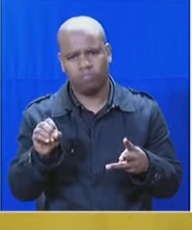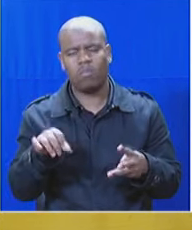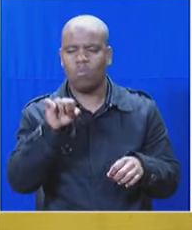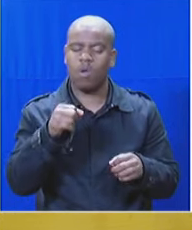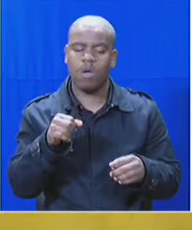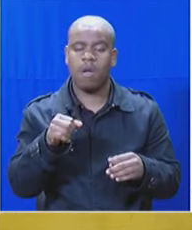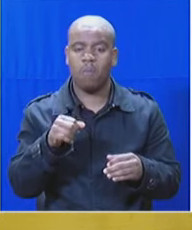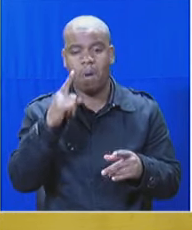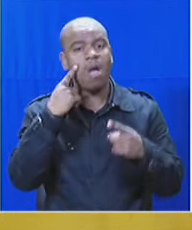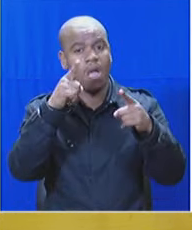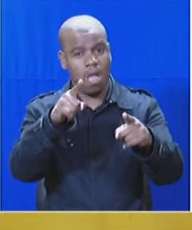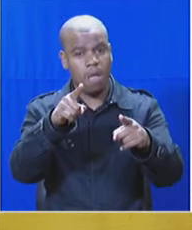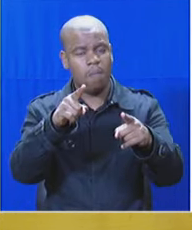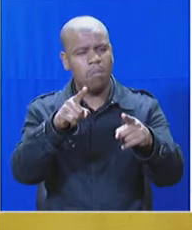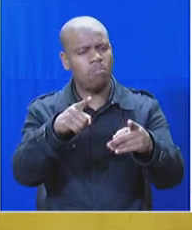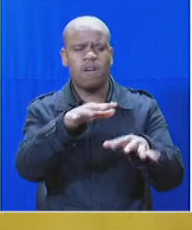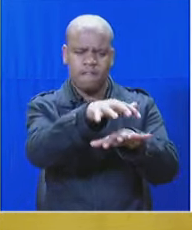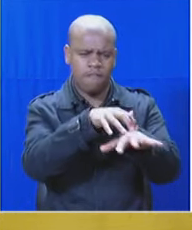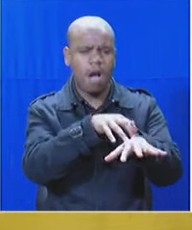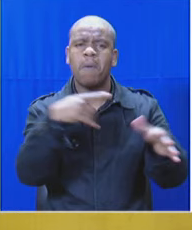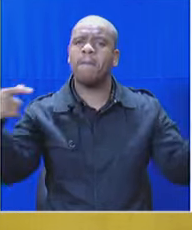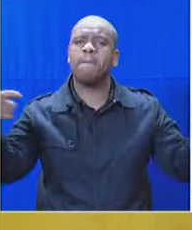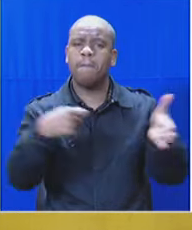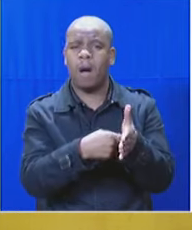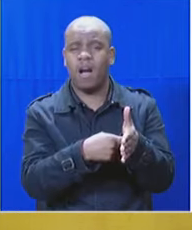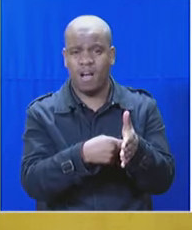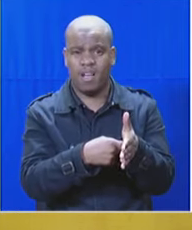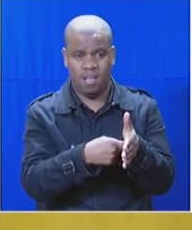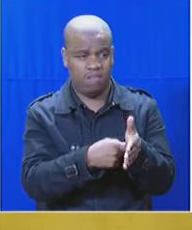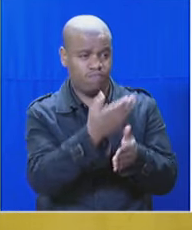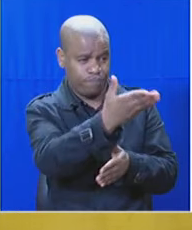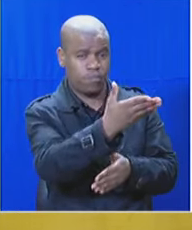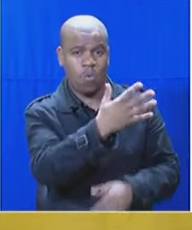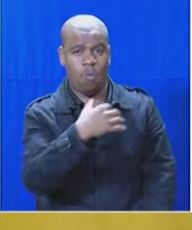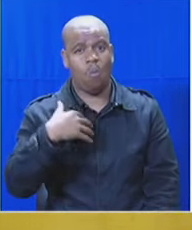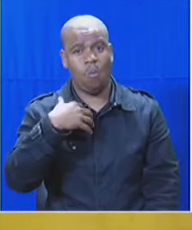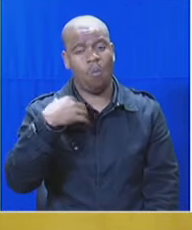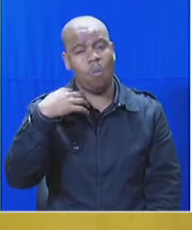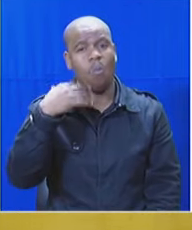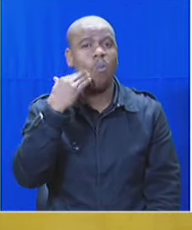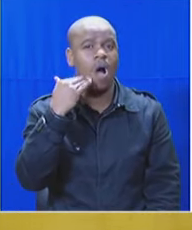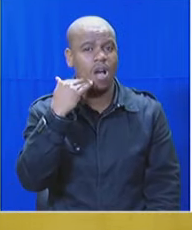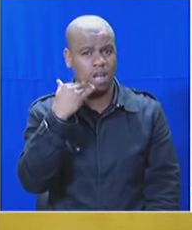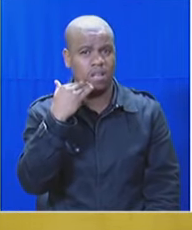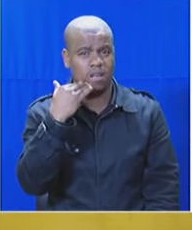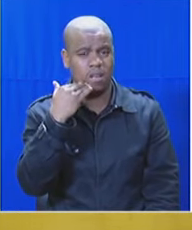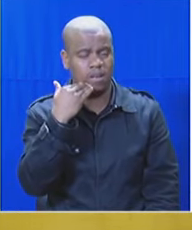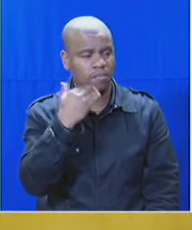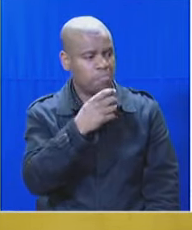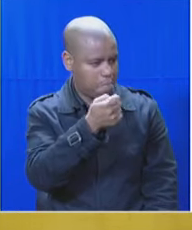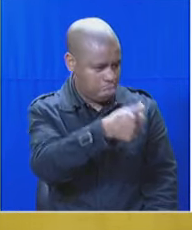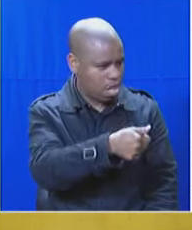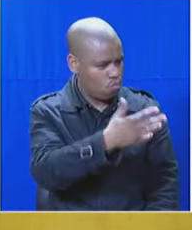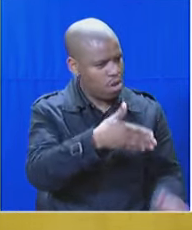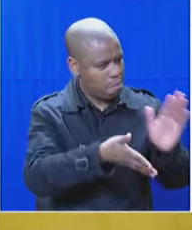ifama, sithenga ifama kubantu abamhlophe, sibabhatale, agodu ahambe, kungenomnye